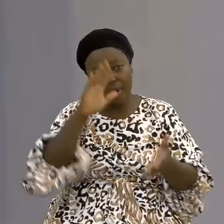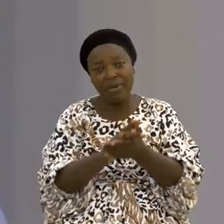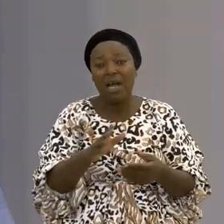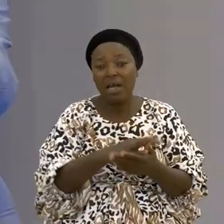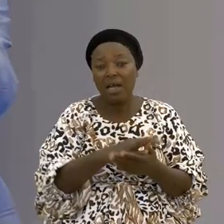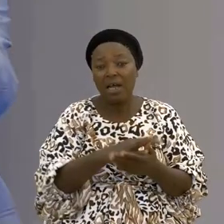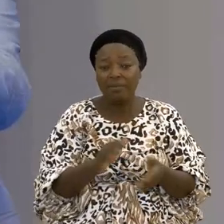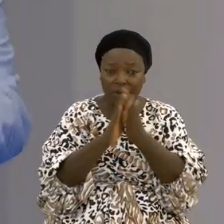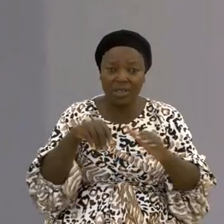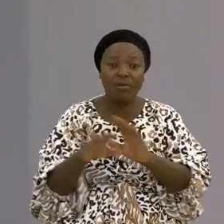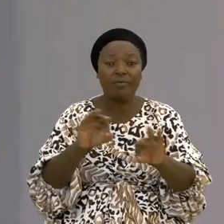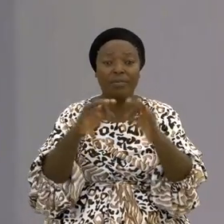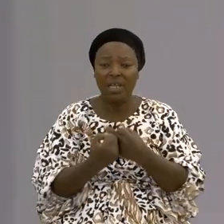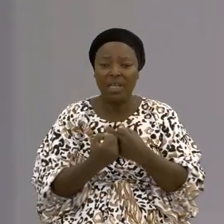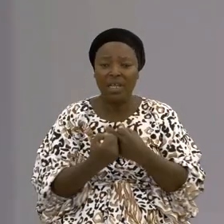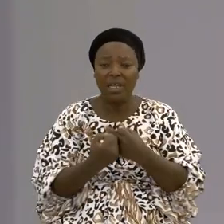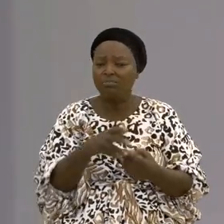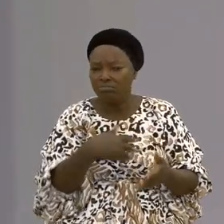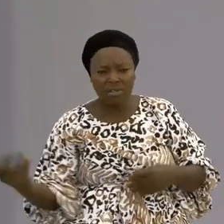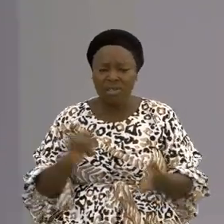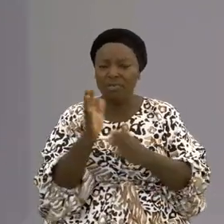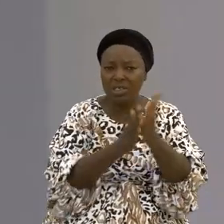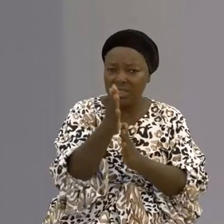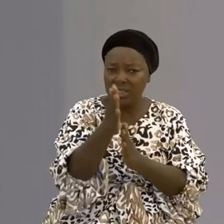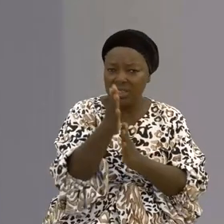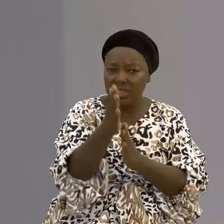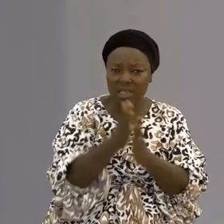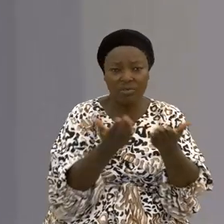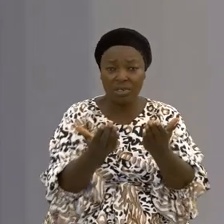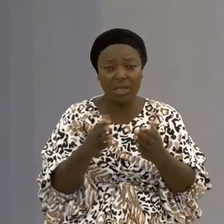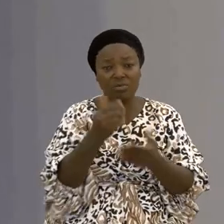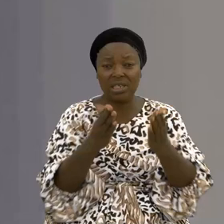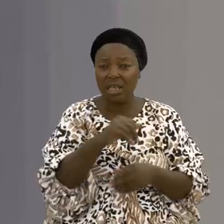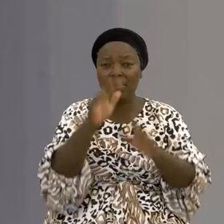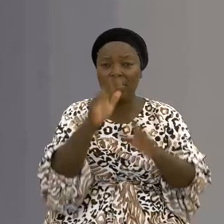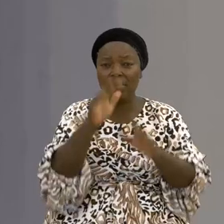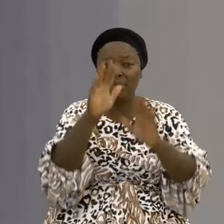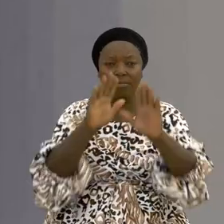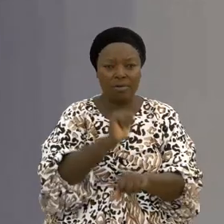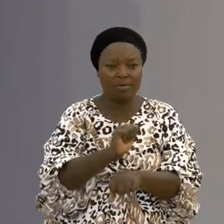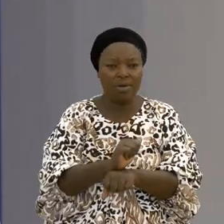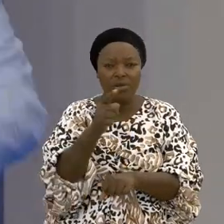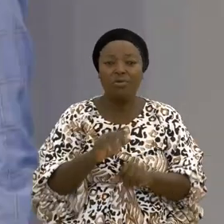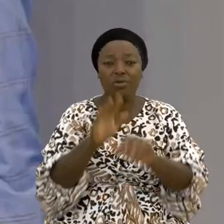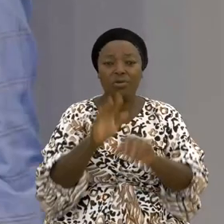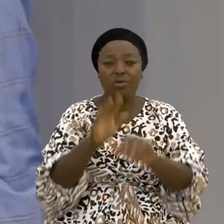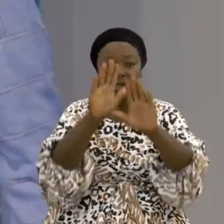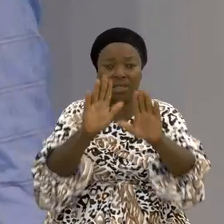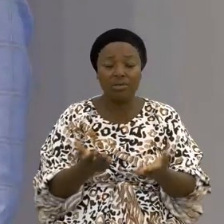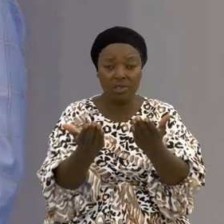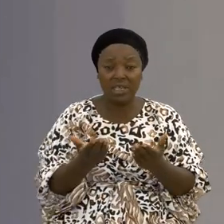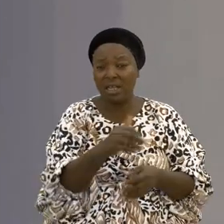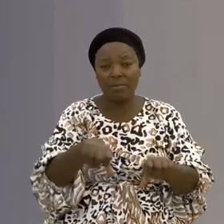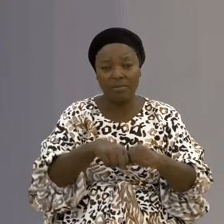in your family. Whatsoever things you desire a miracle. You desire a breakthrough. What